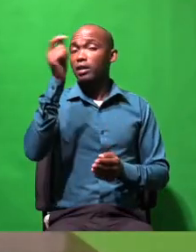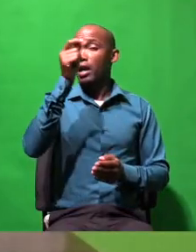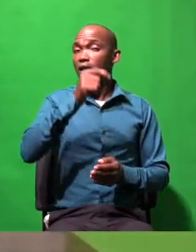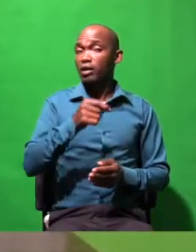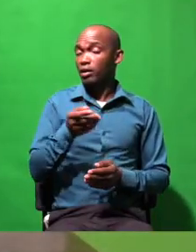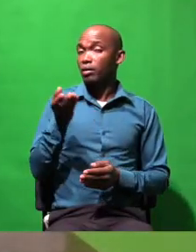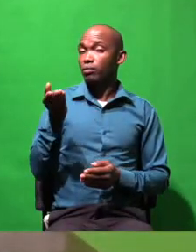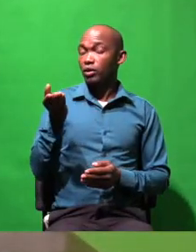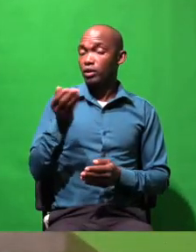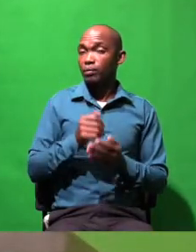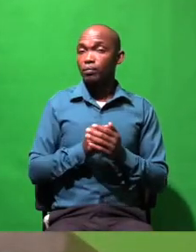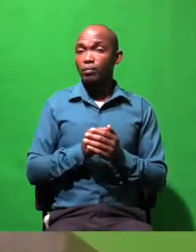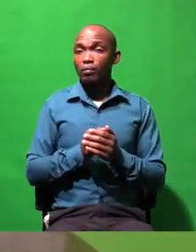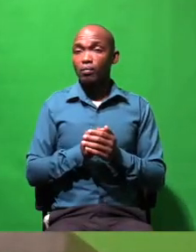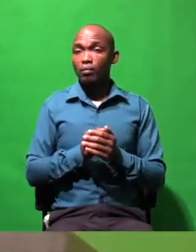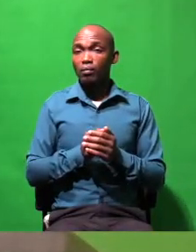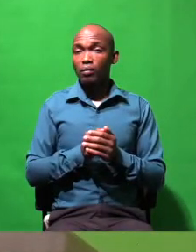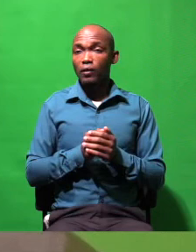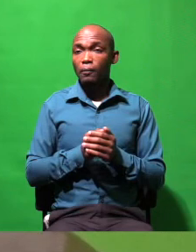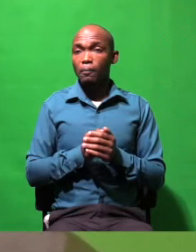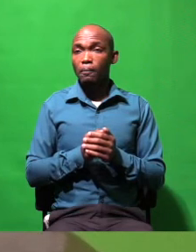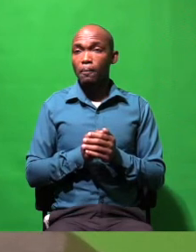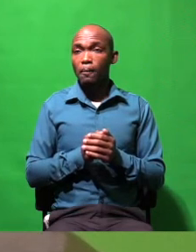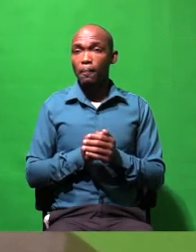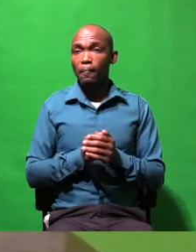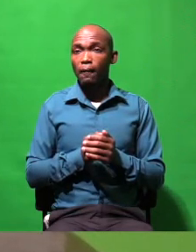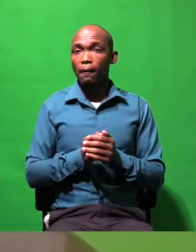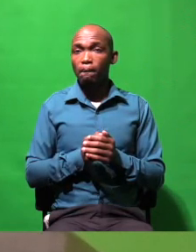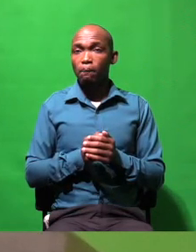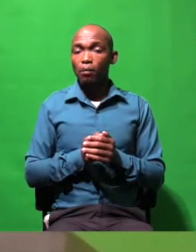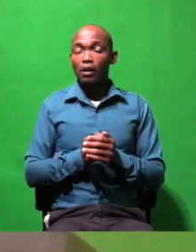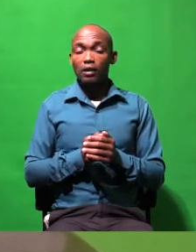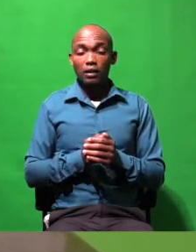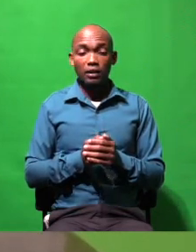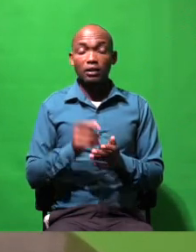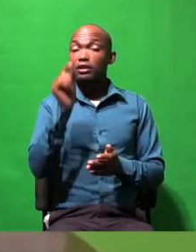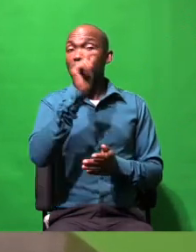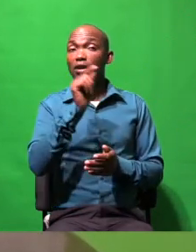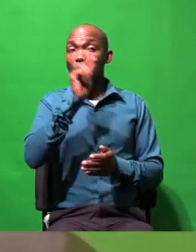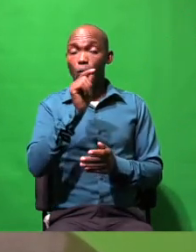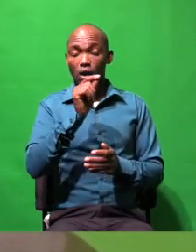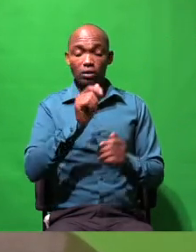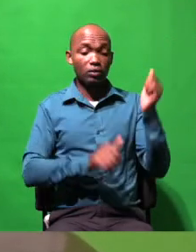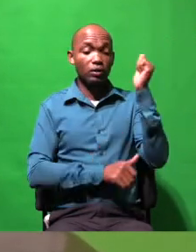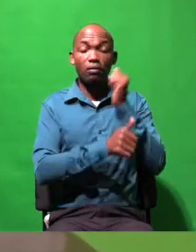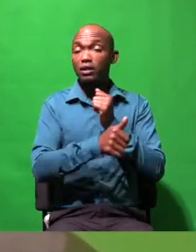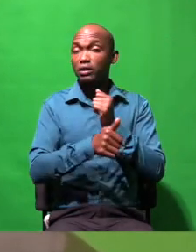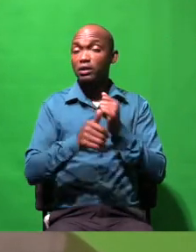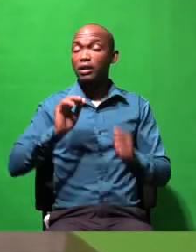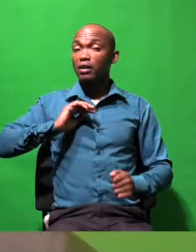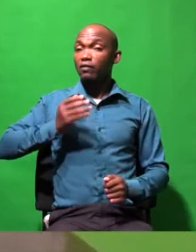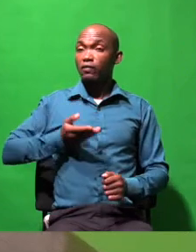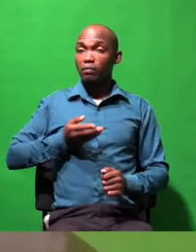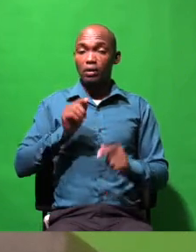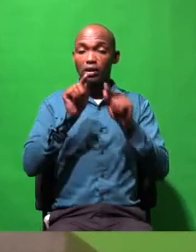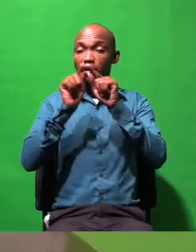a diagram possessed with a key. The circle one represents female and the